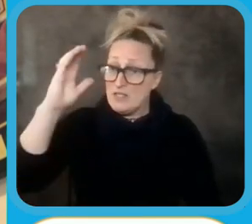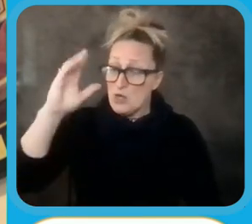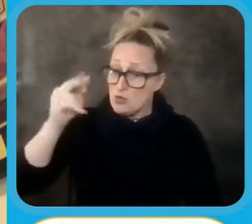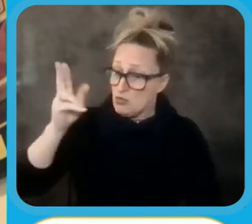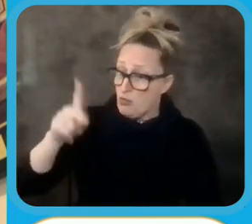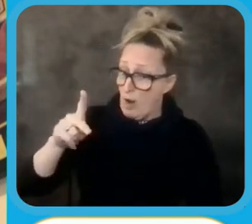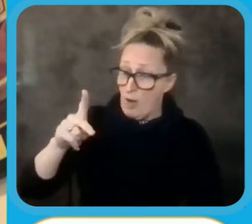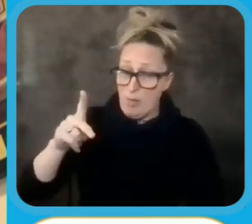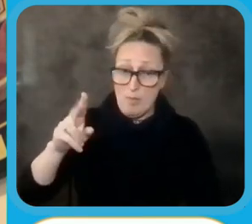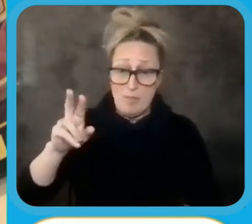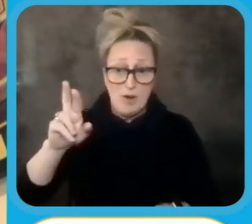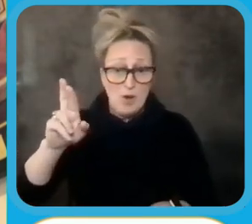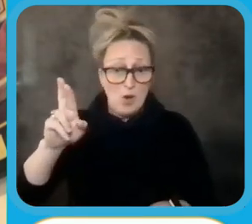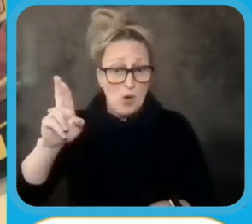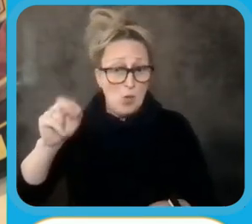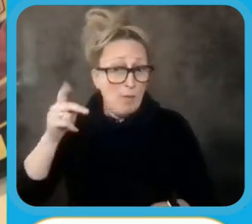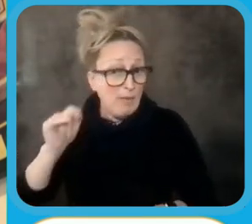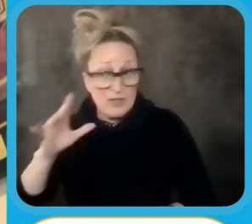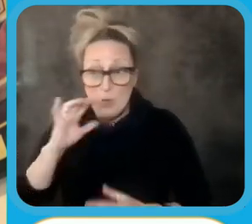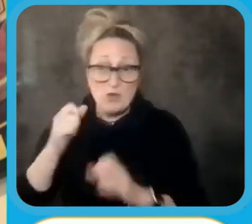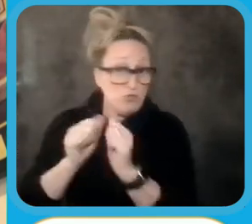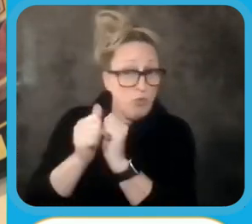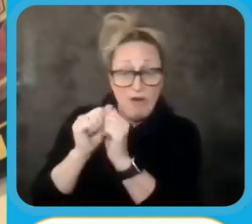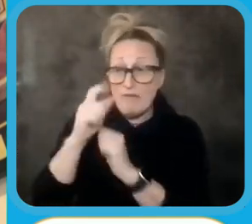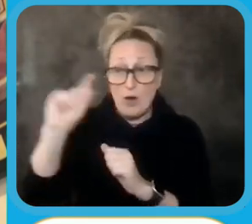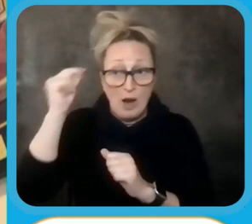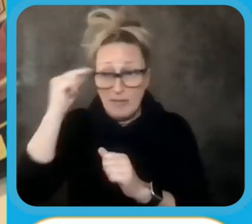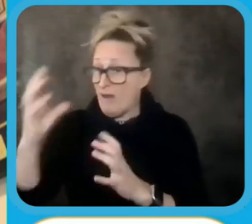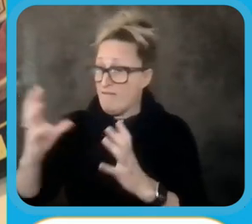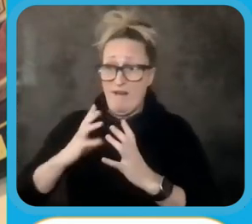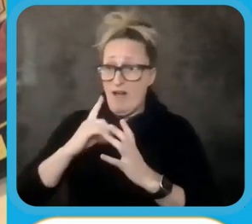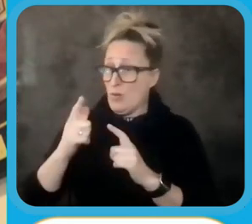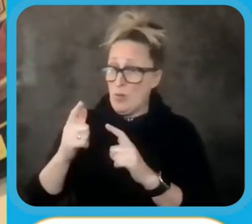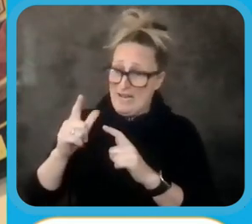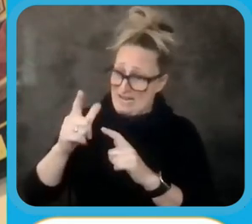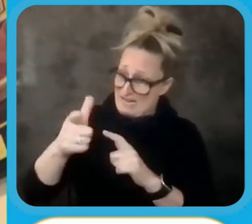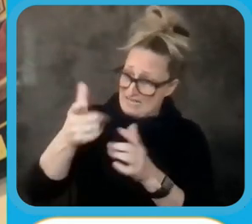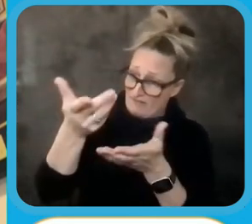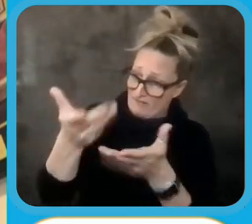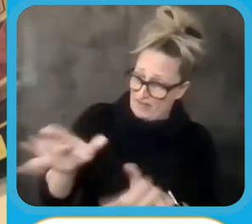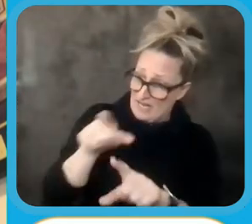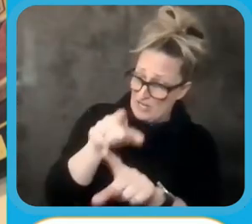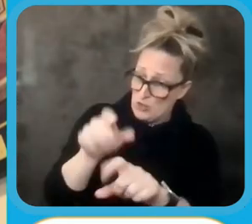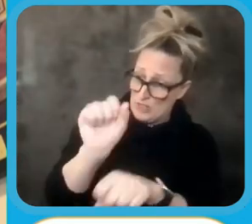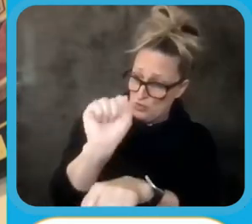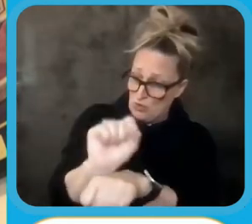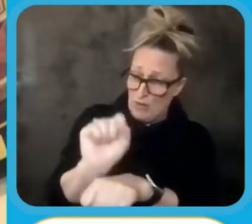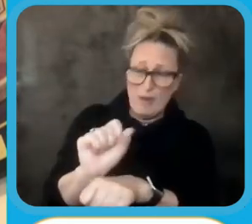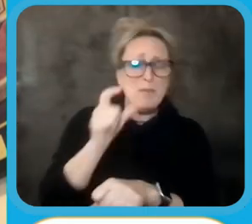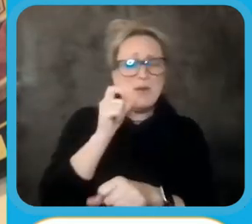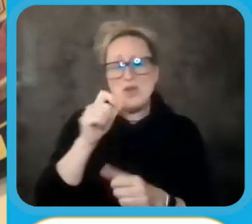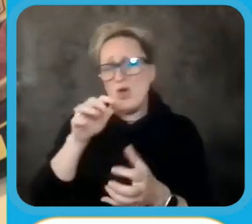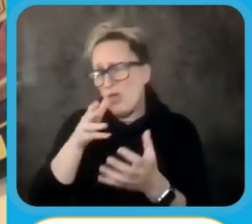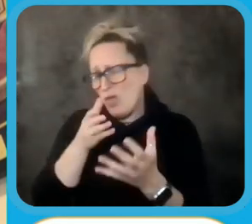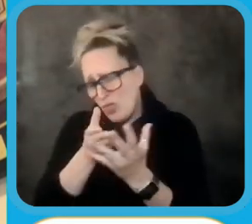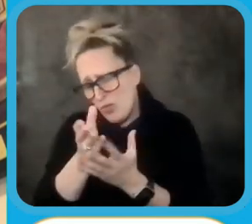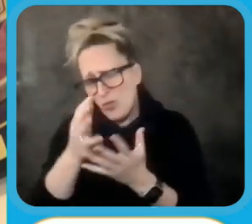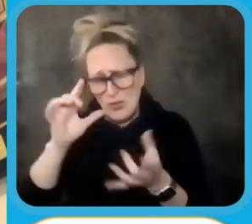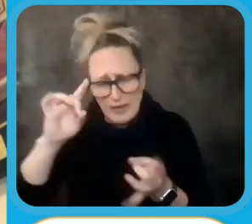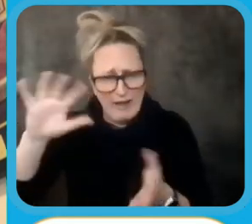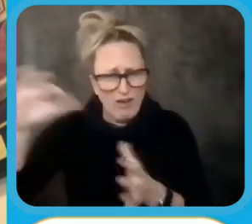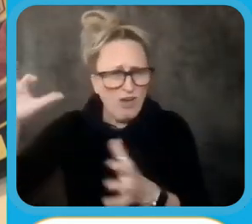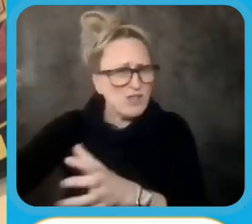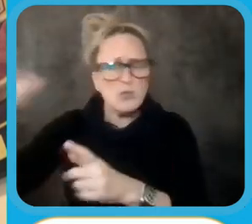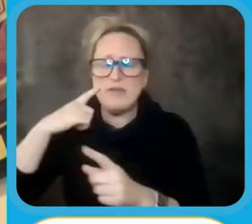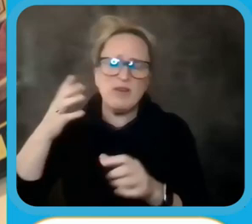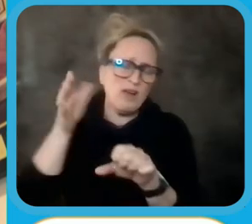to run for governor, let them run when Gavin's term is up. But don't put us through all this chaos. We've had enough chaos for